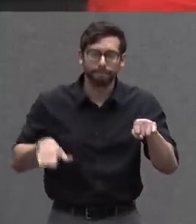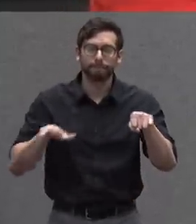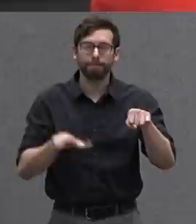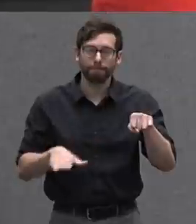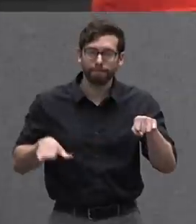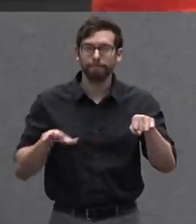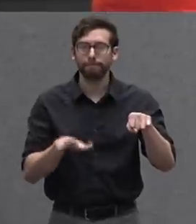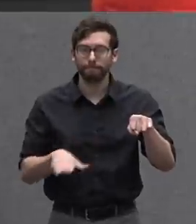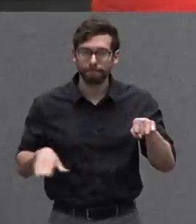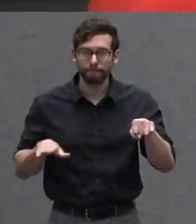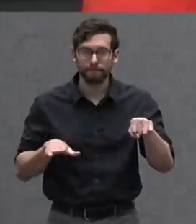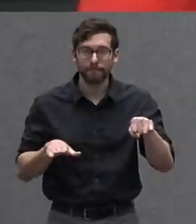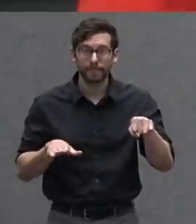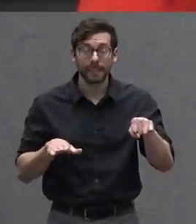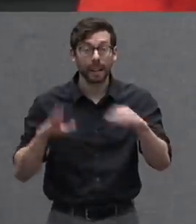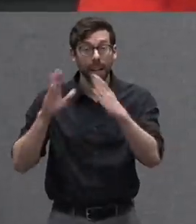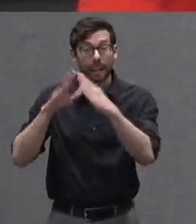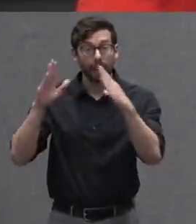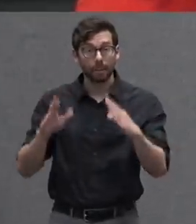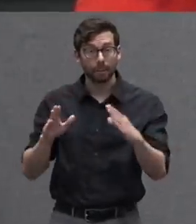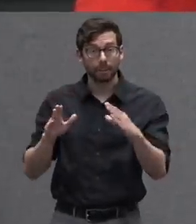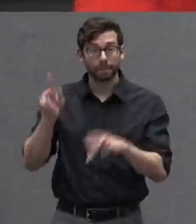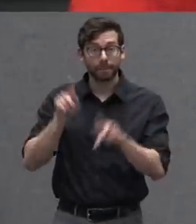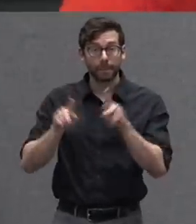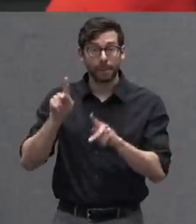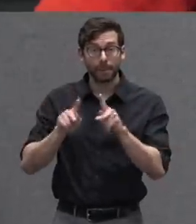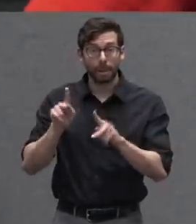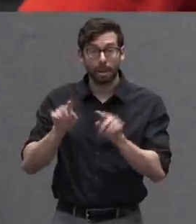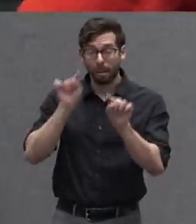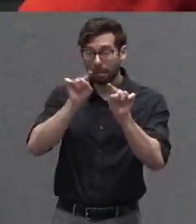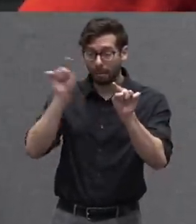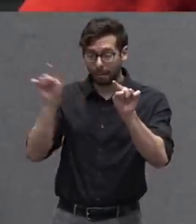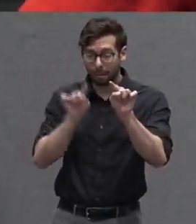You can see the people in the house.